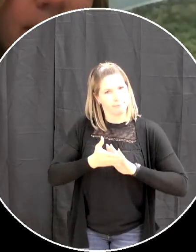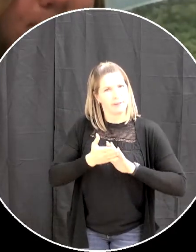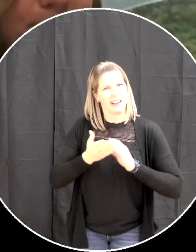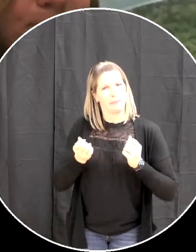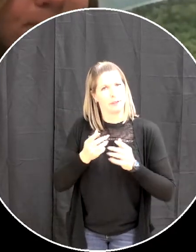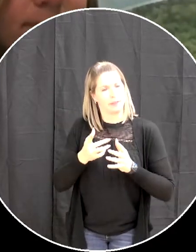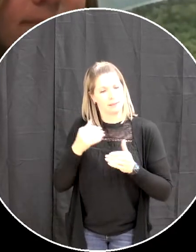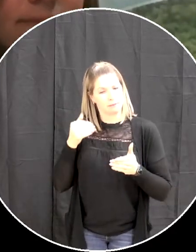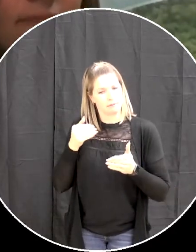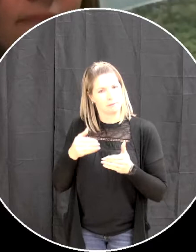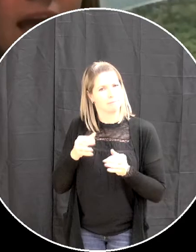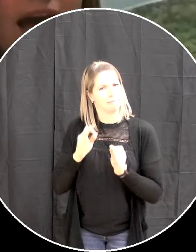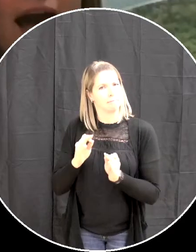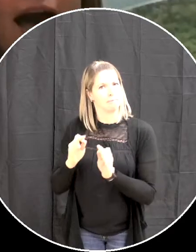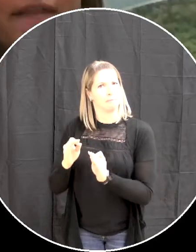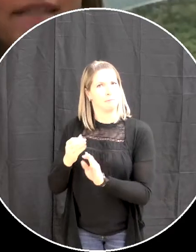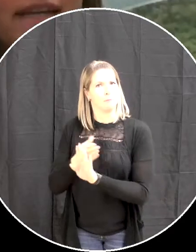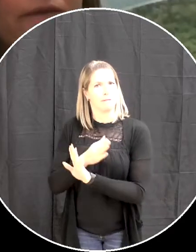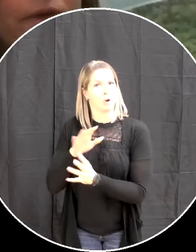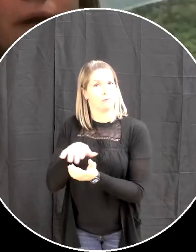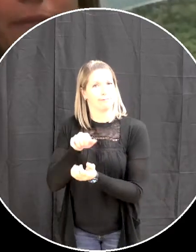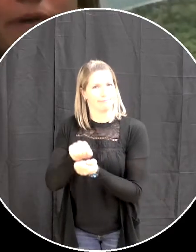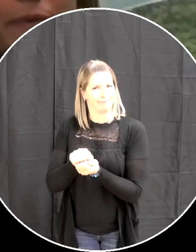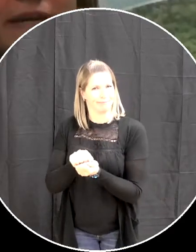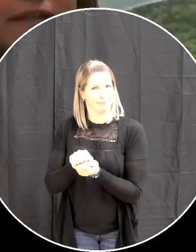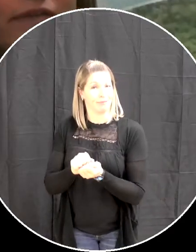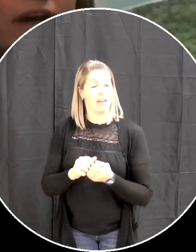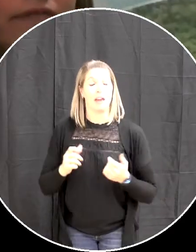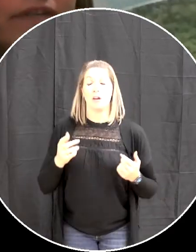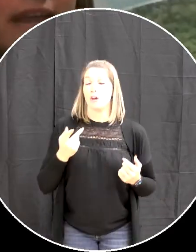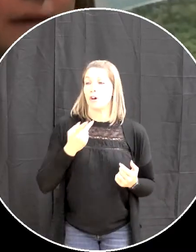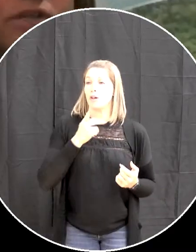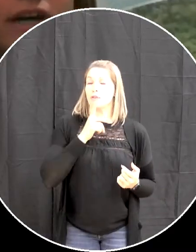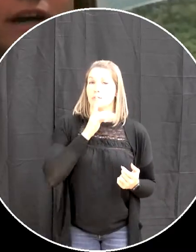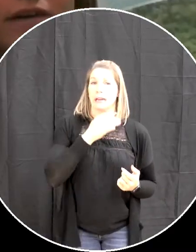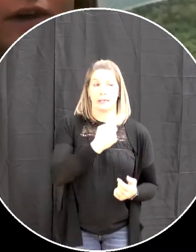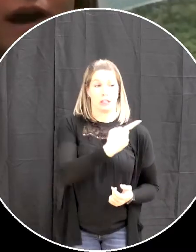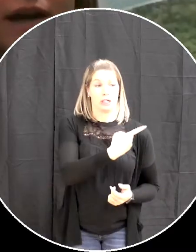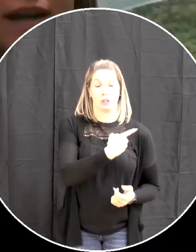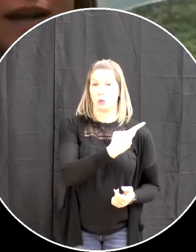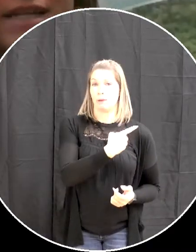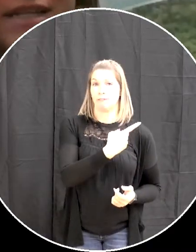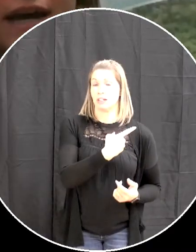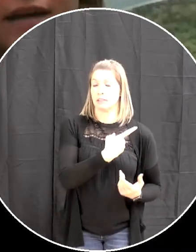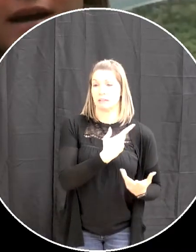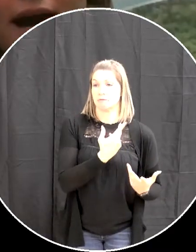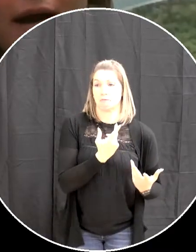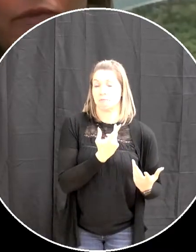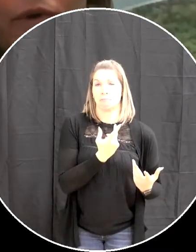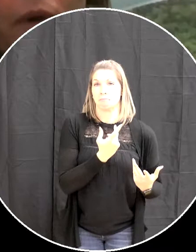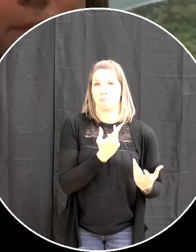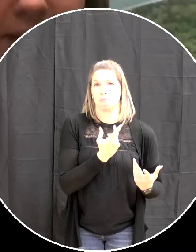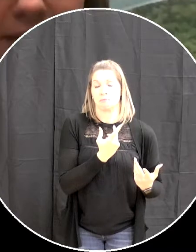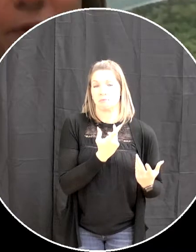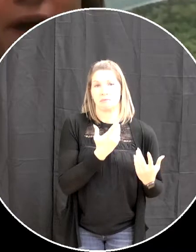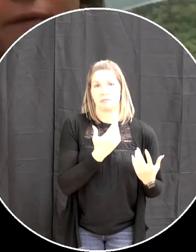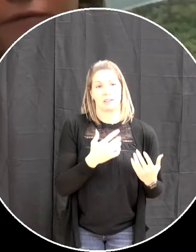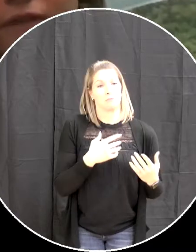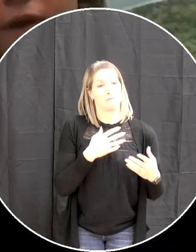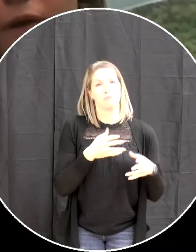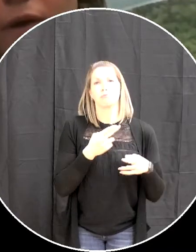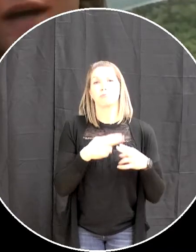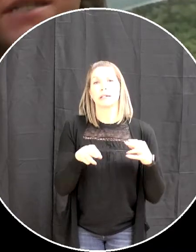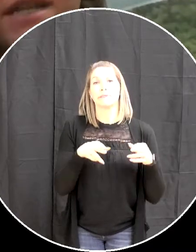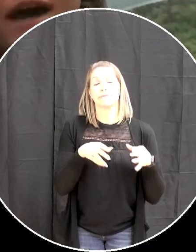end. And that's it from our perspective, kind of a snapshot of our audit. As I said, we're quite pleased with how